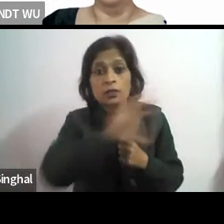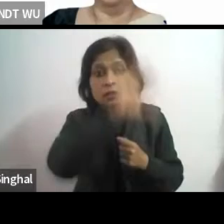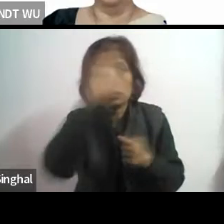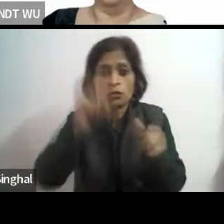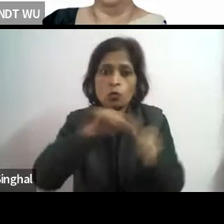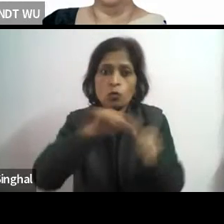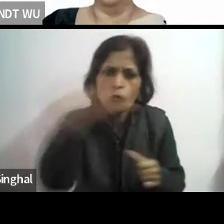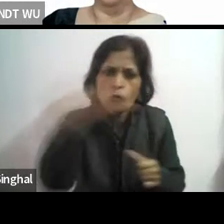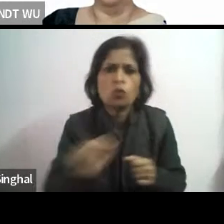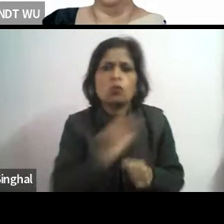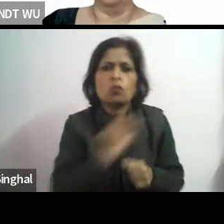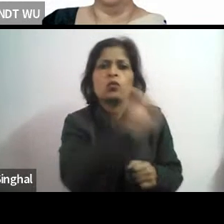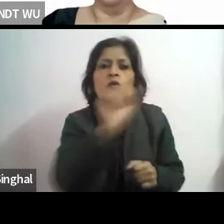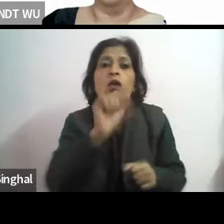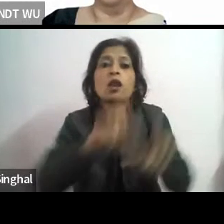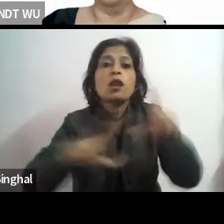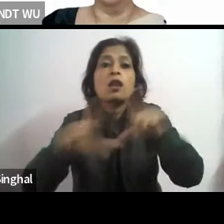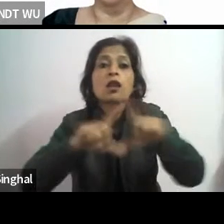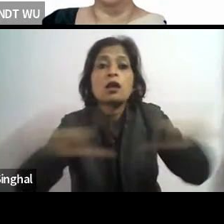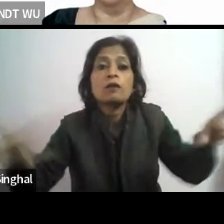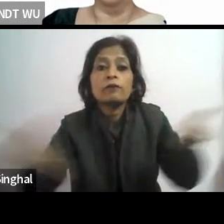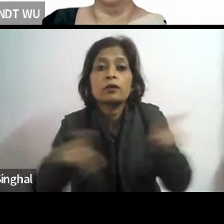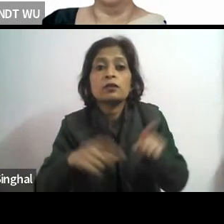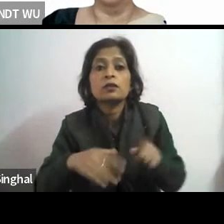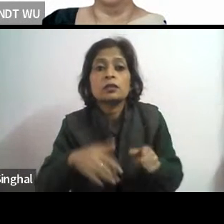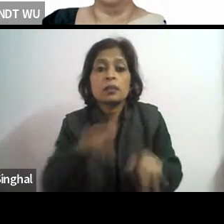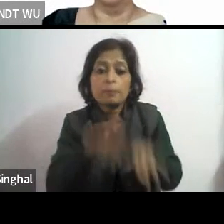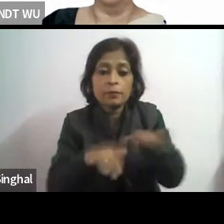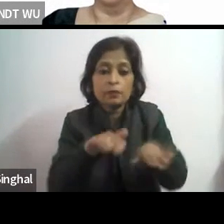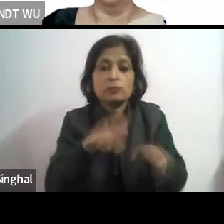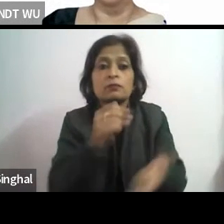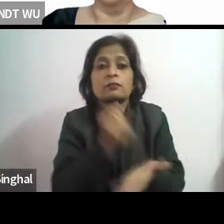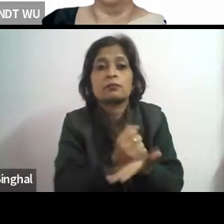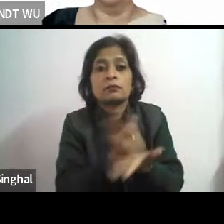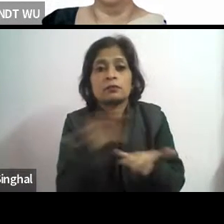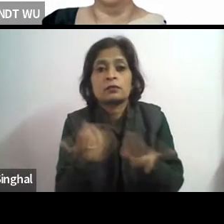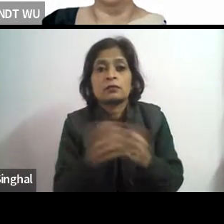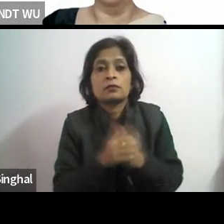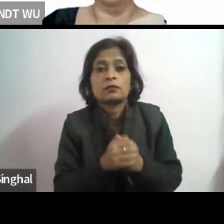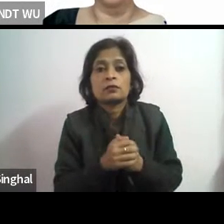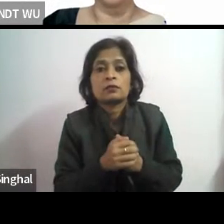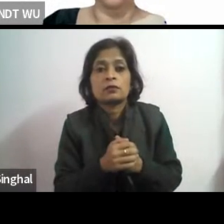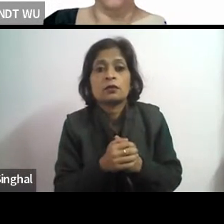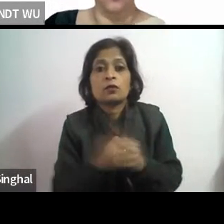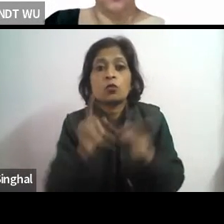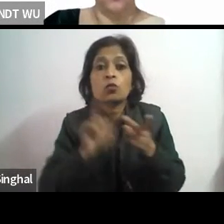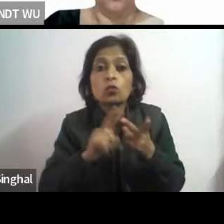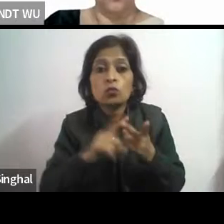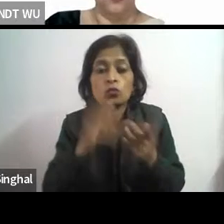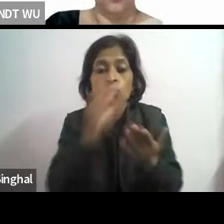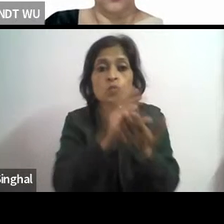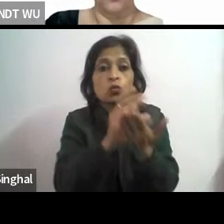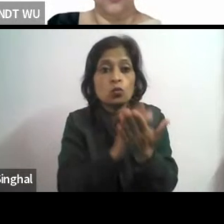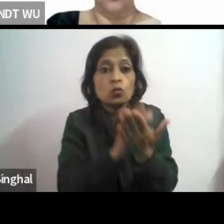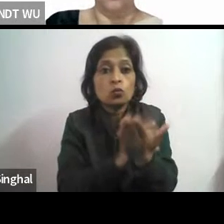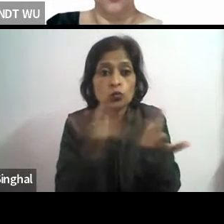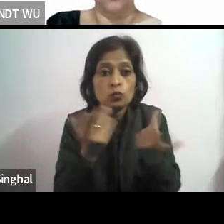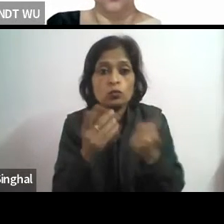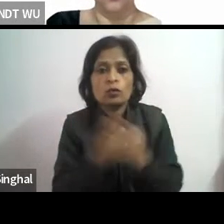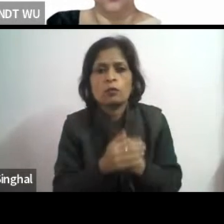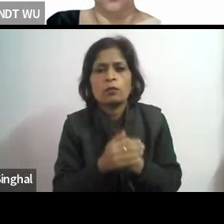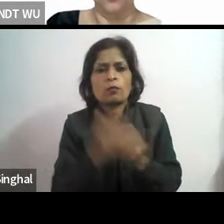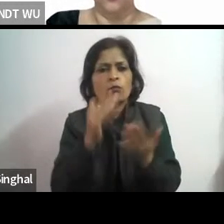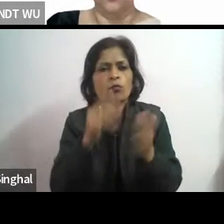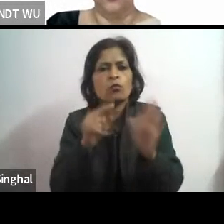own individual learning platform to reach to unreached, where the courses, programs